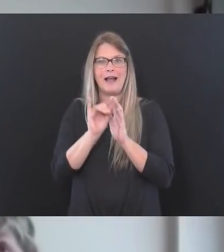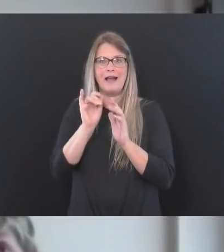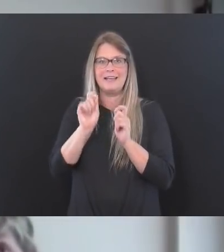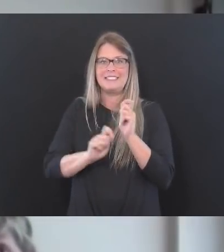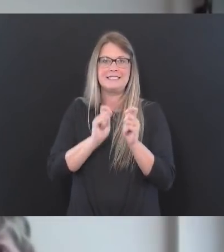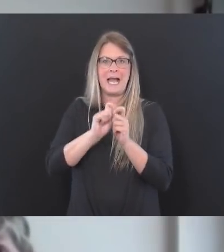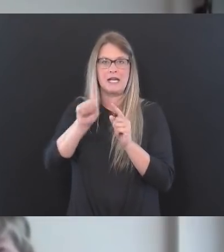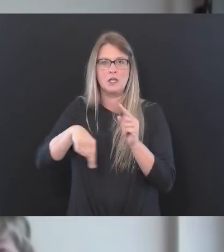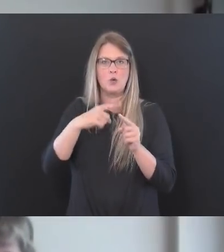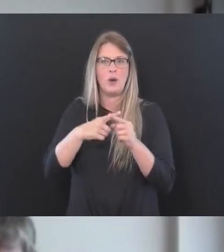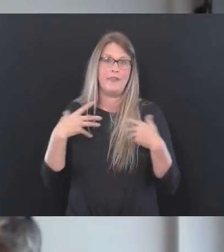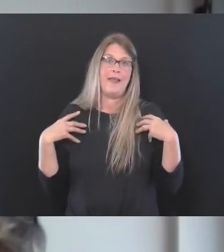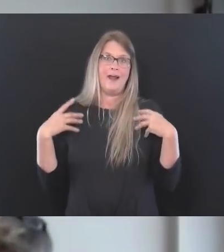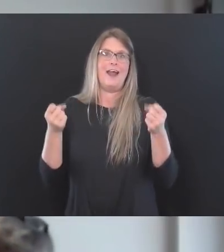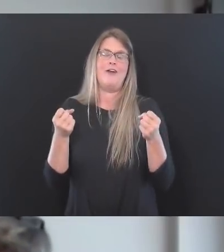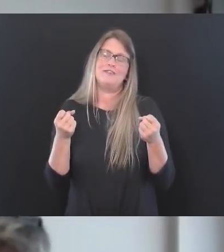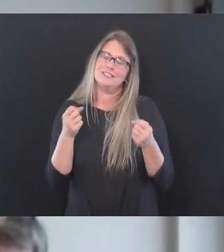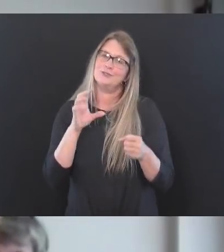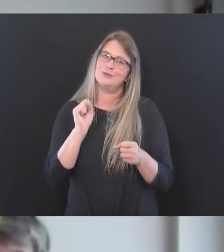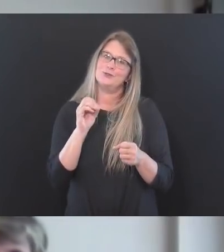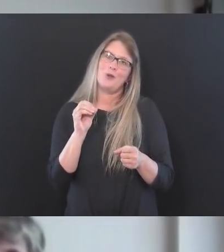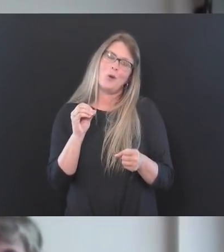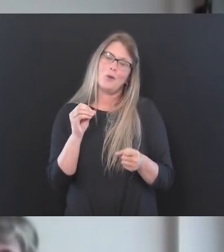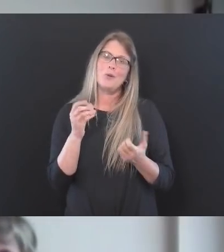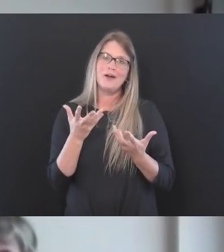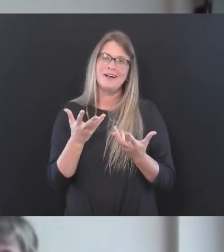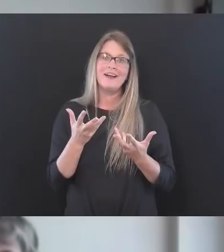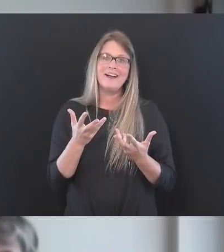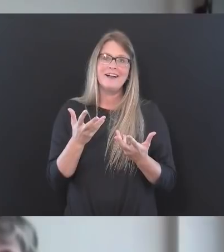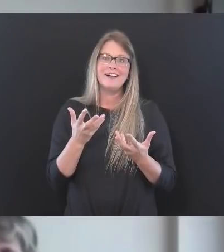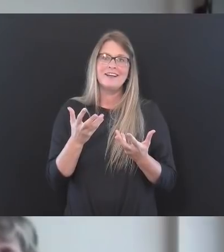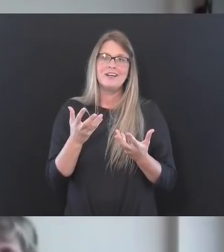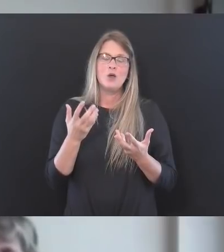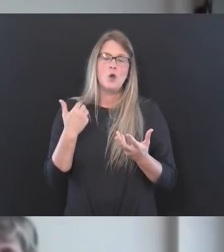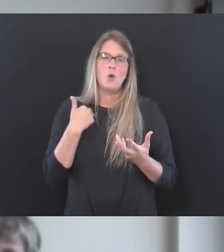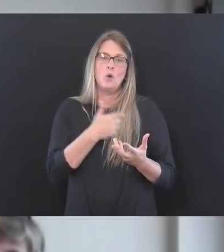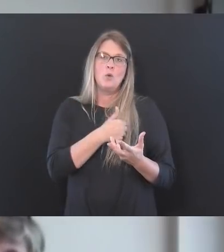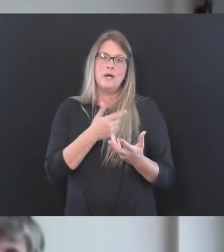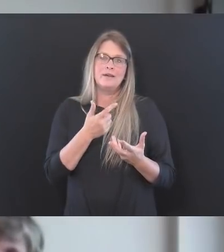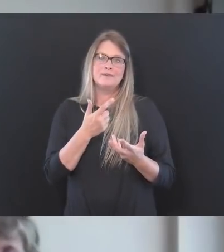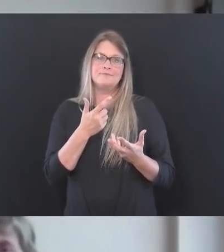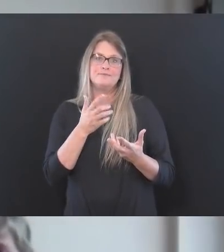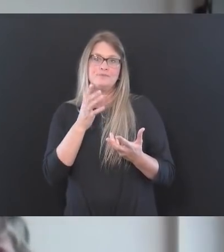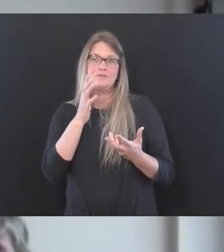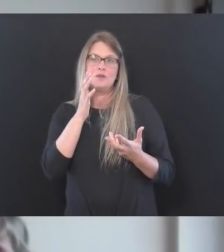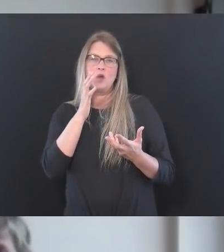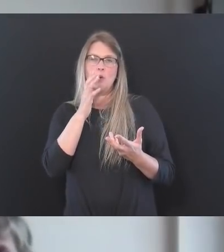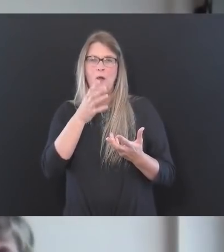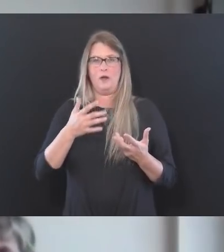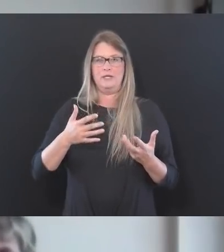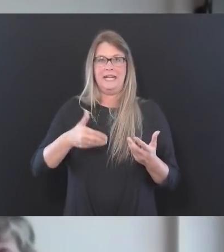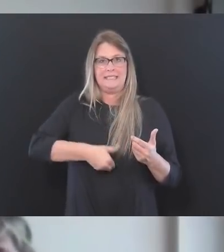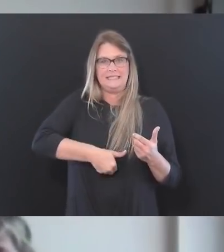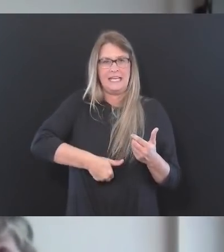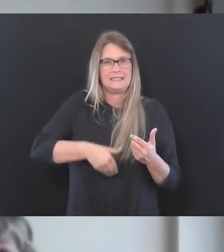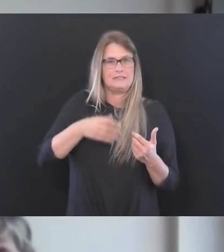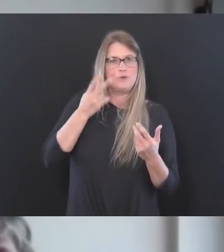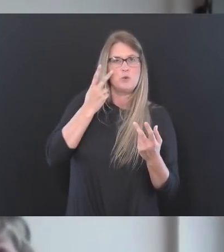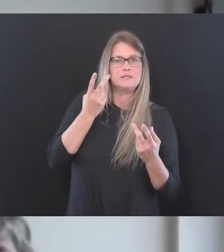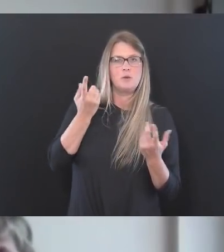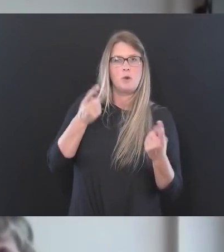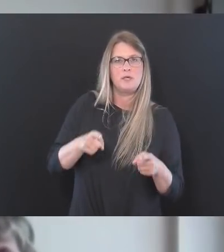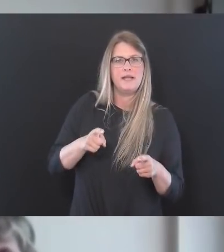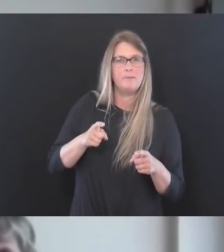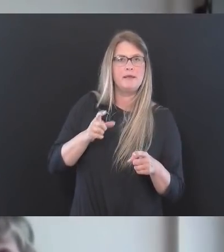percent exactly of these. So we're looking at what we can do to in the interim get a sense of that, but it is not as straightforward